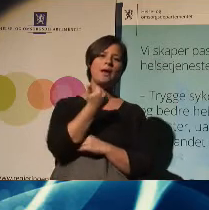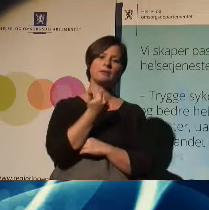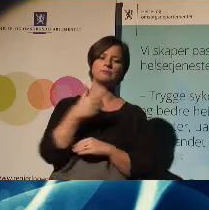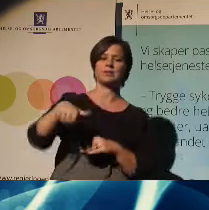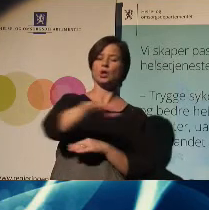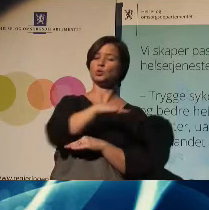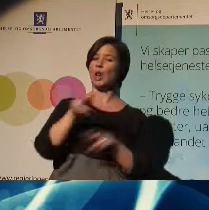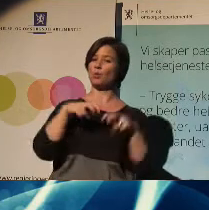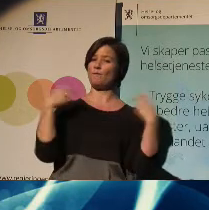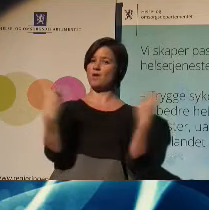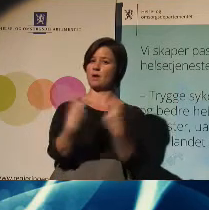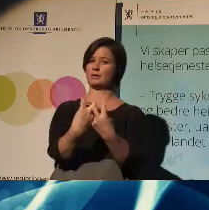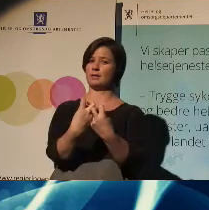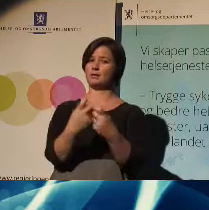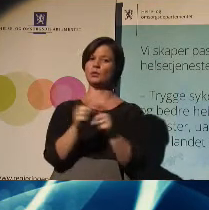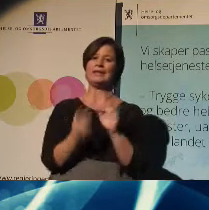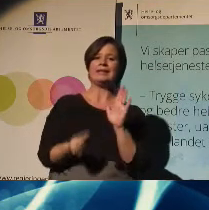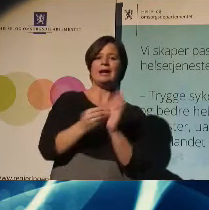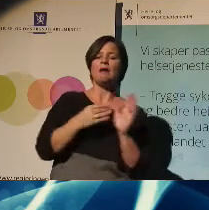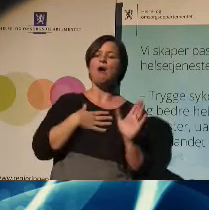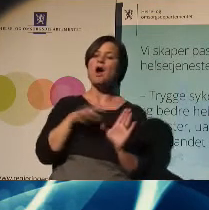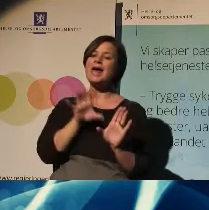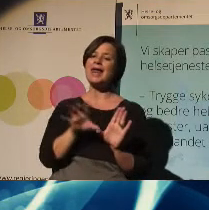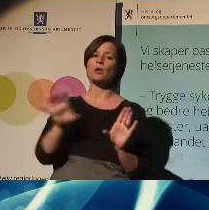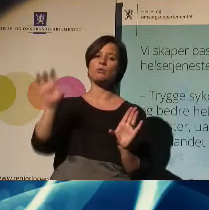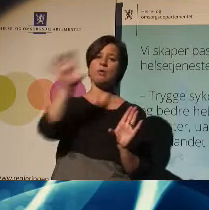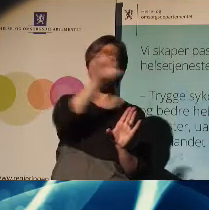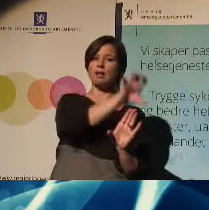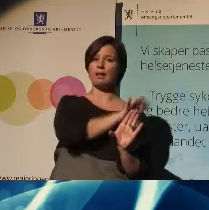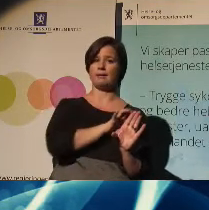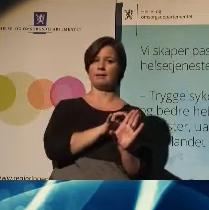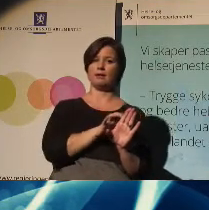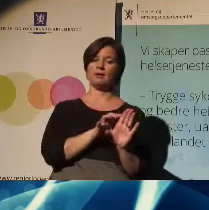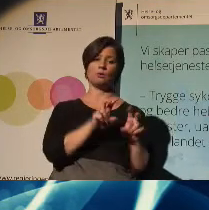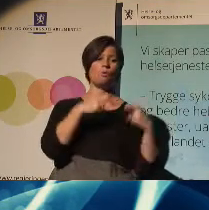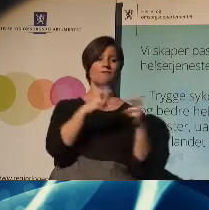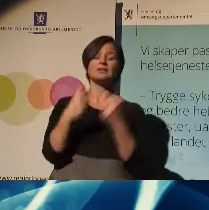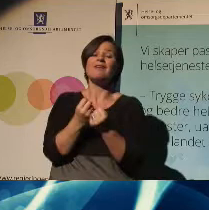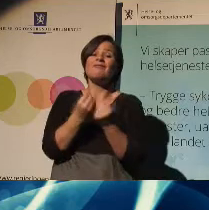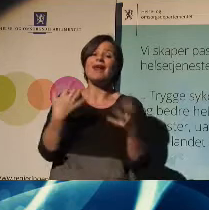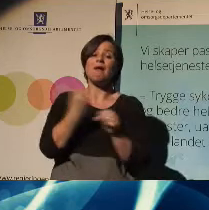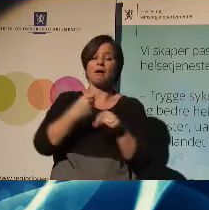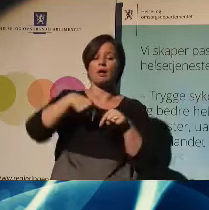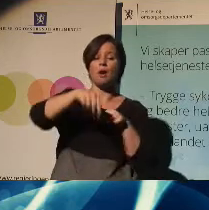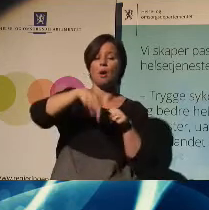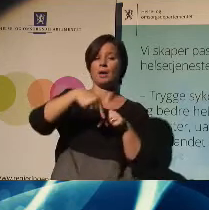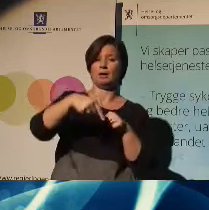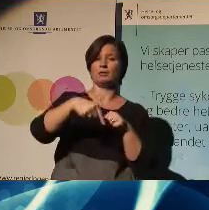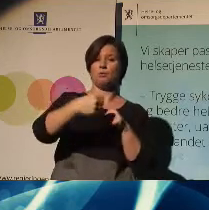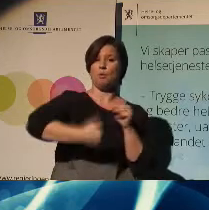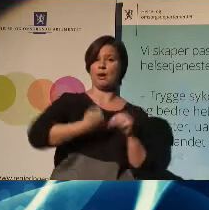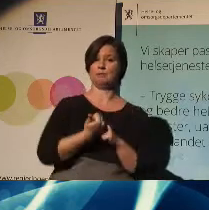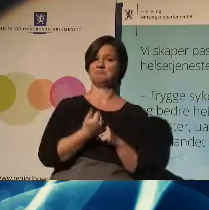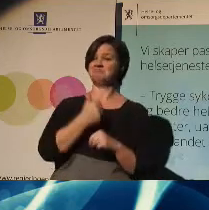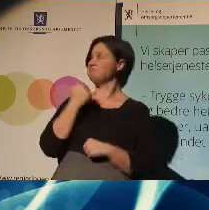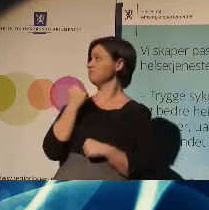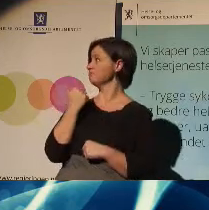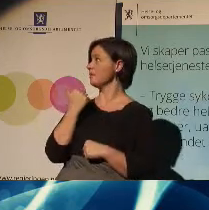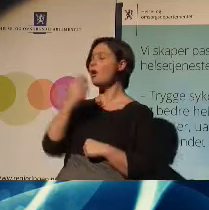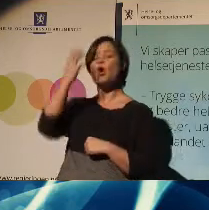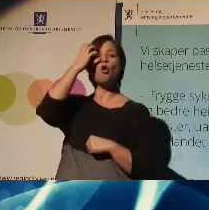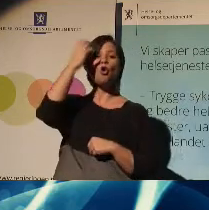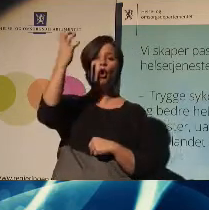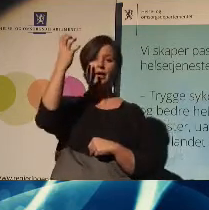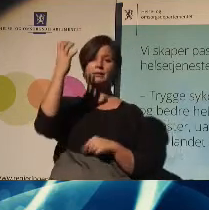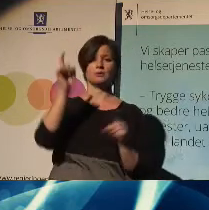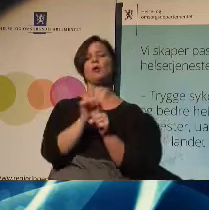conference. We also have regional conferences multiple times a year. This is the King of the Netherlands, who visited our 10th anniversary.